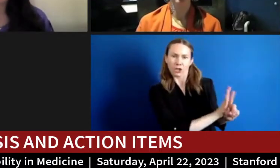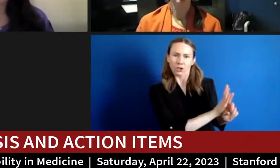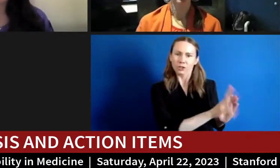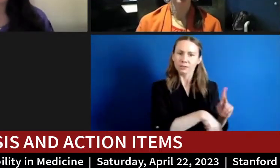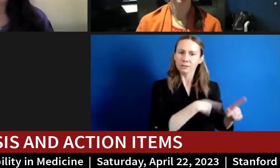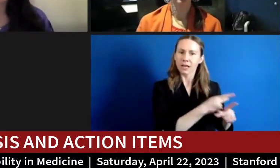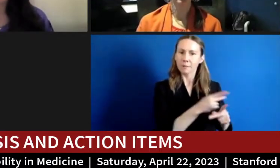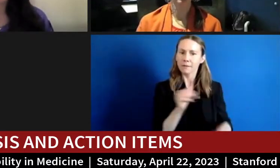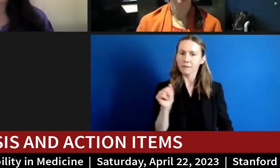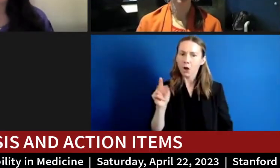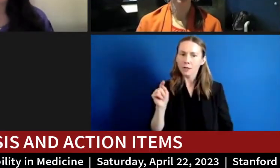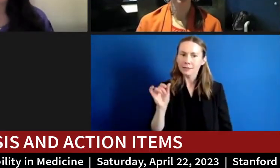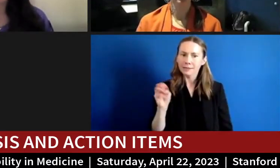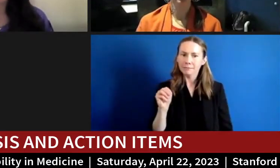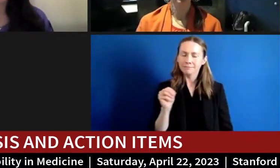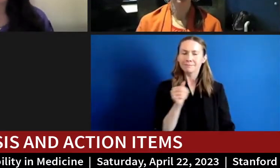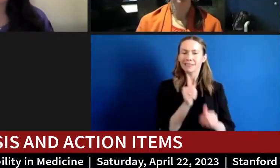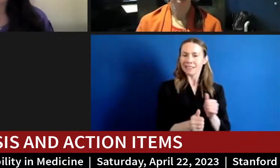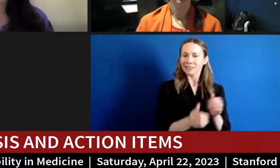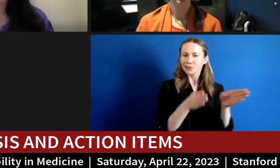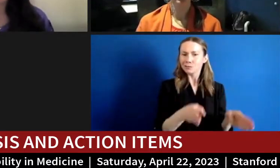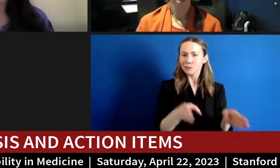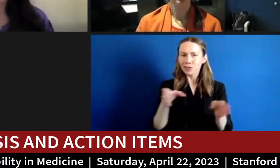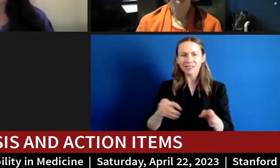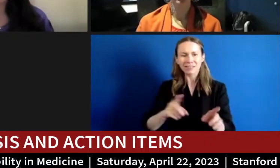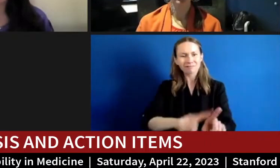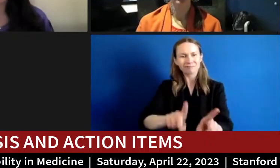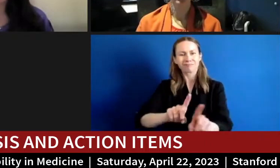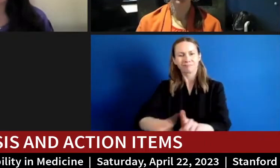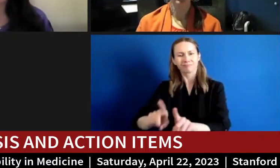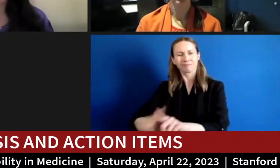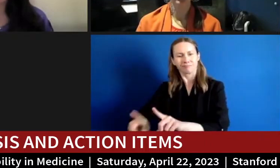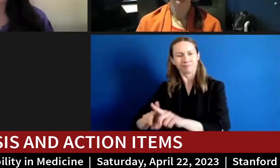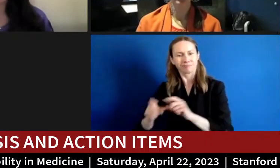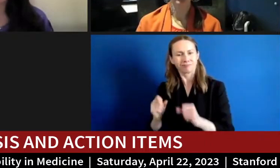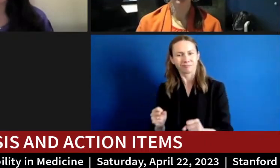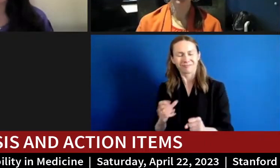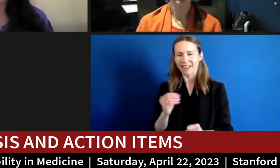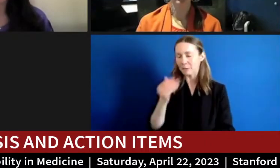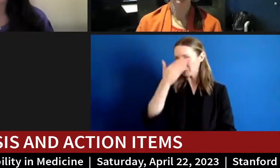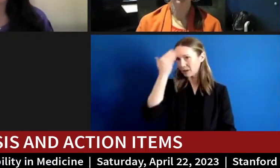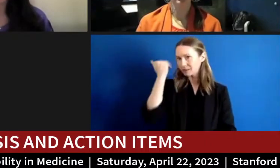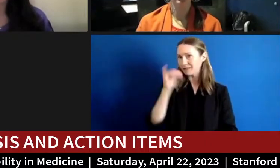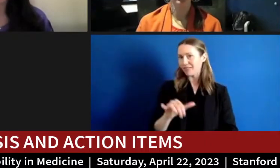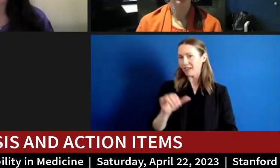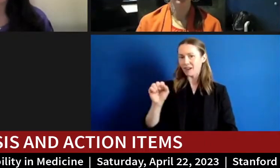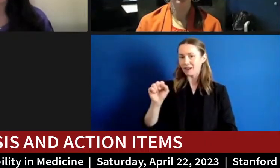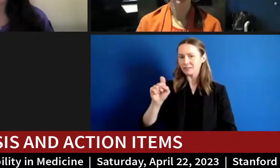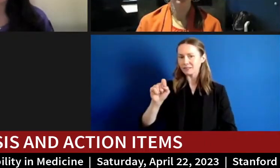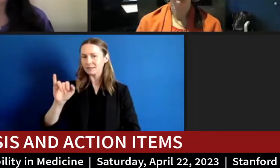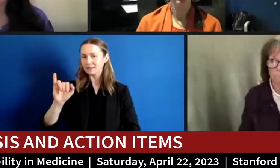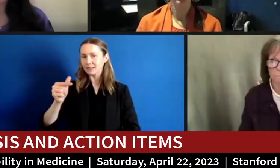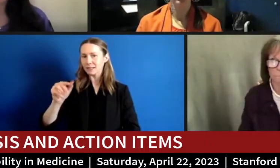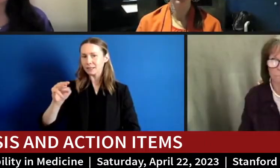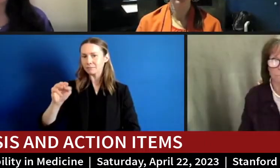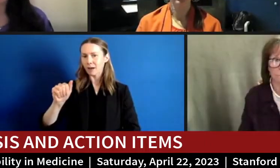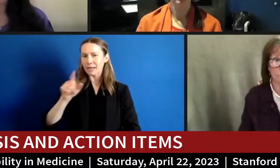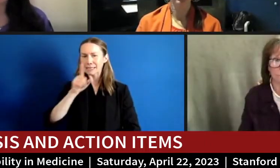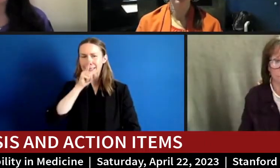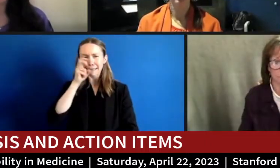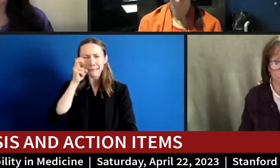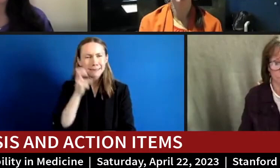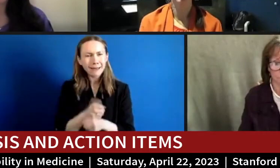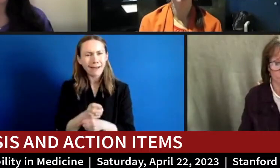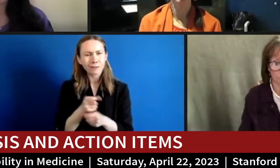Everyone's a little bit different. And because of that, the stigma is so difficult to deal with,